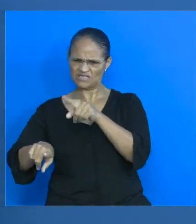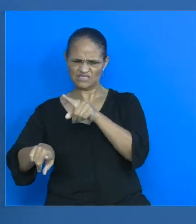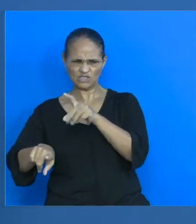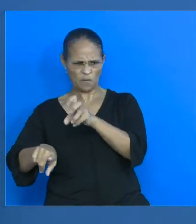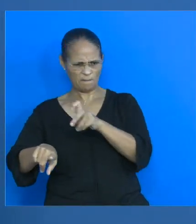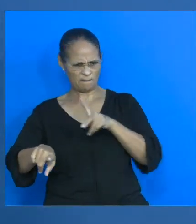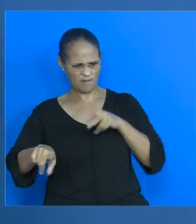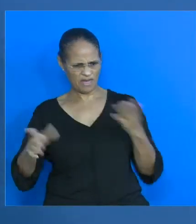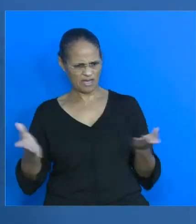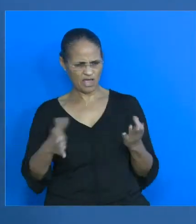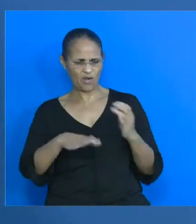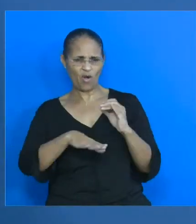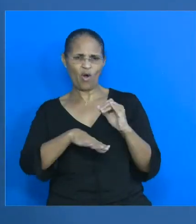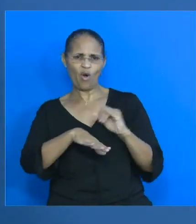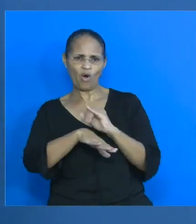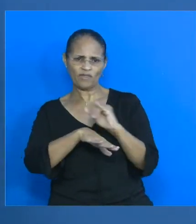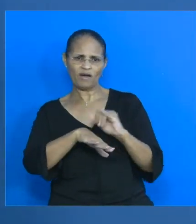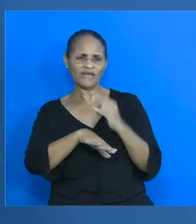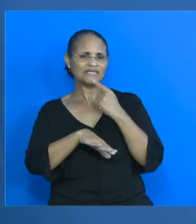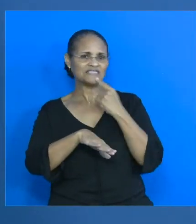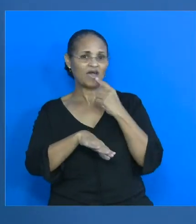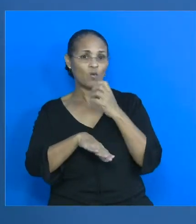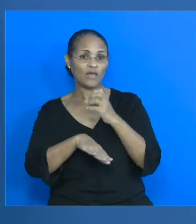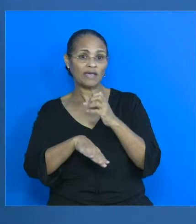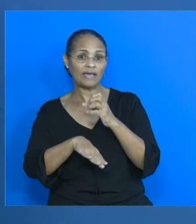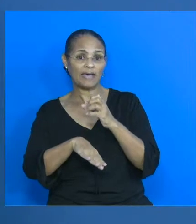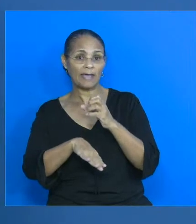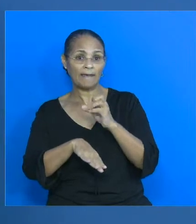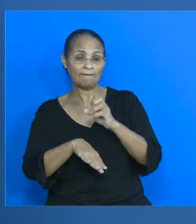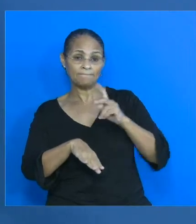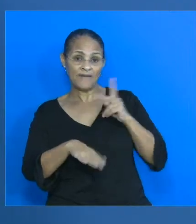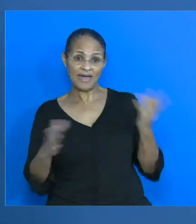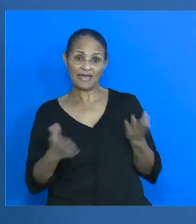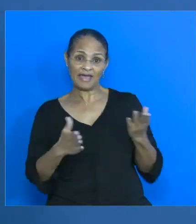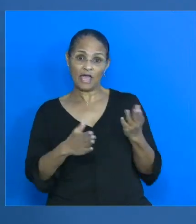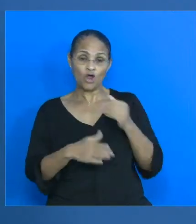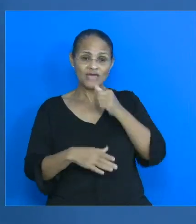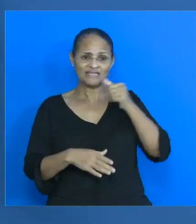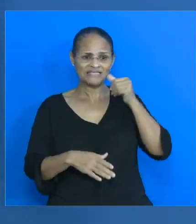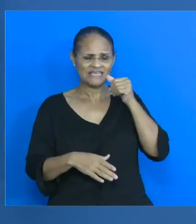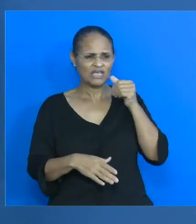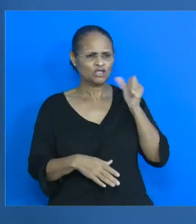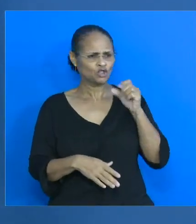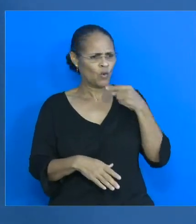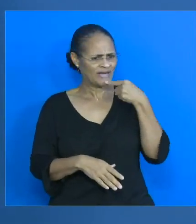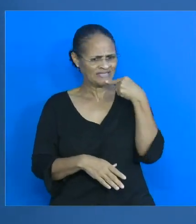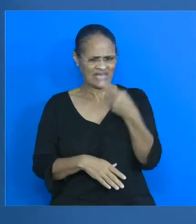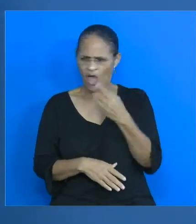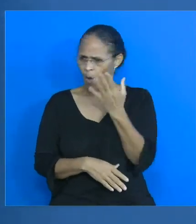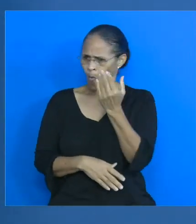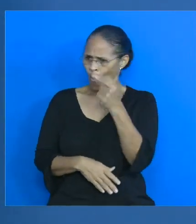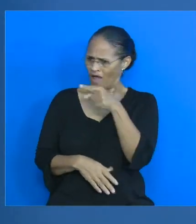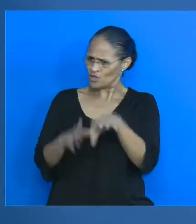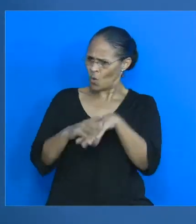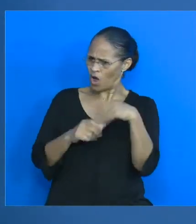island? And he said he just came back yesterday. So my statement to him was, oh, why are you out? Shouldn't you be quarantined? He